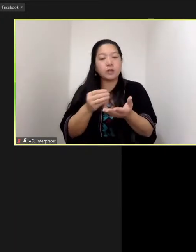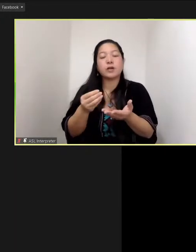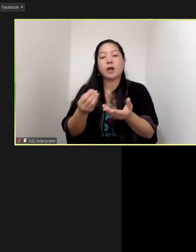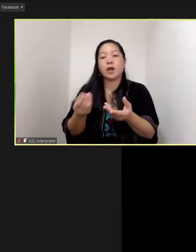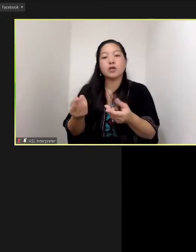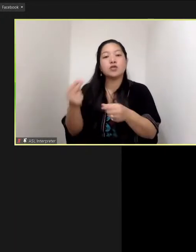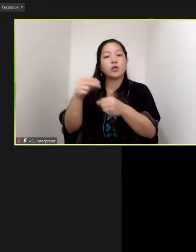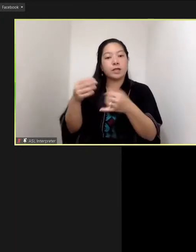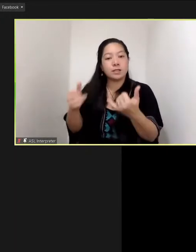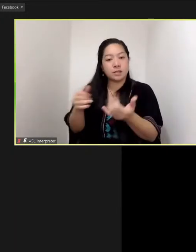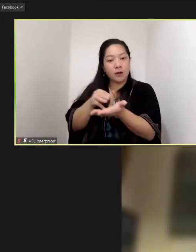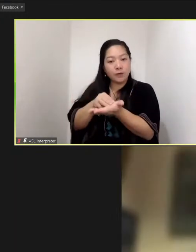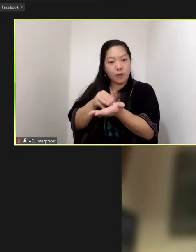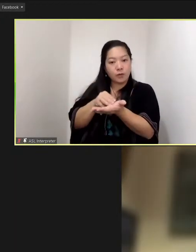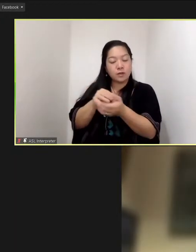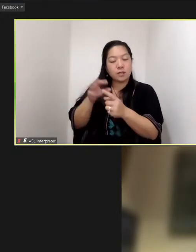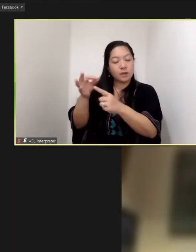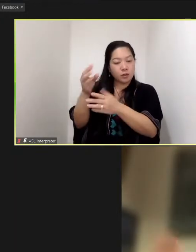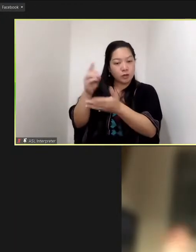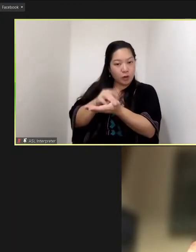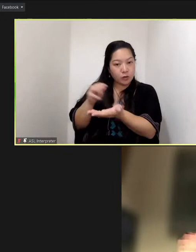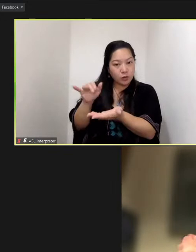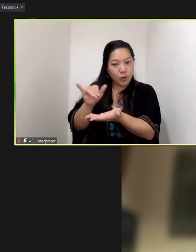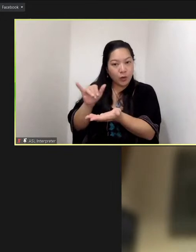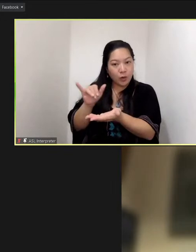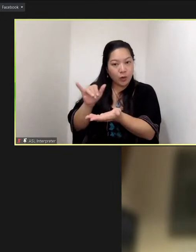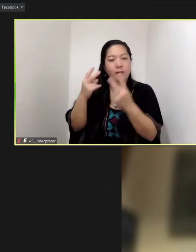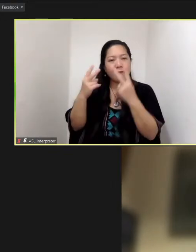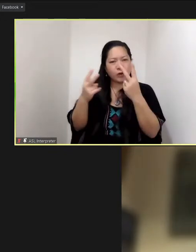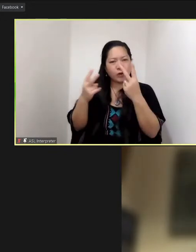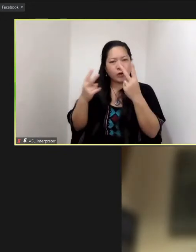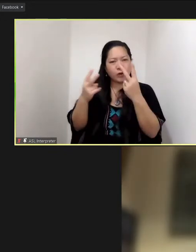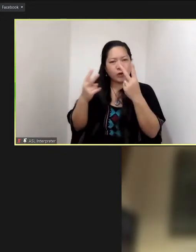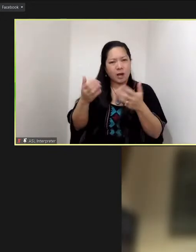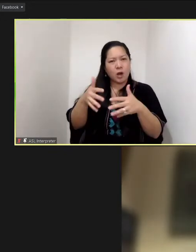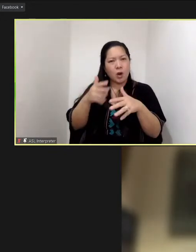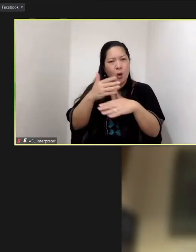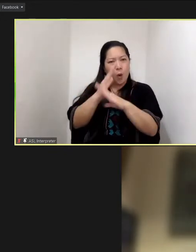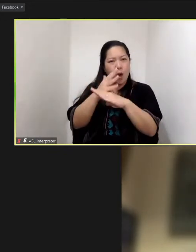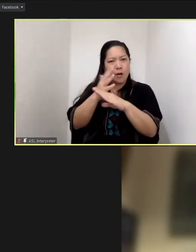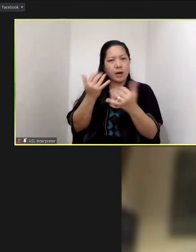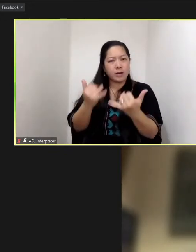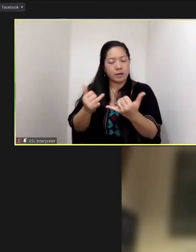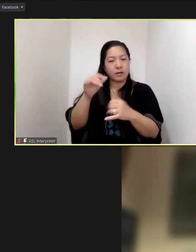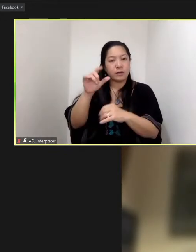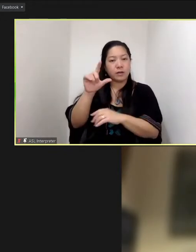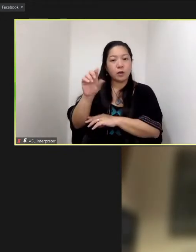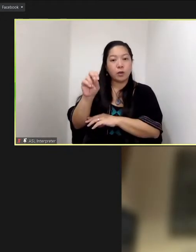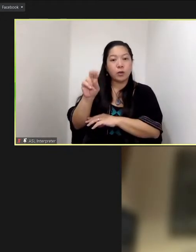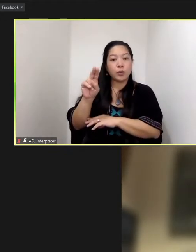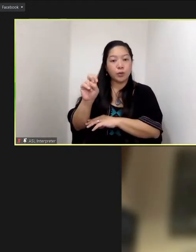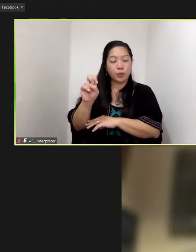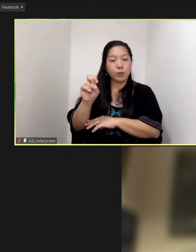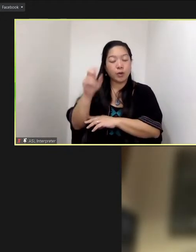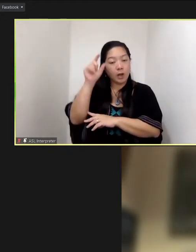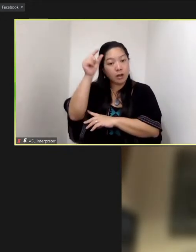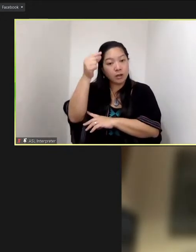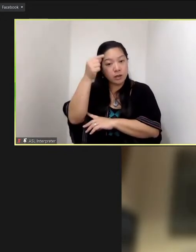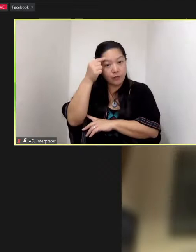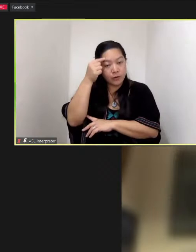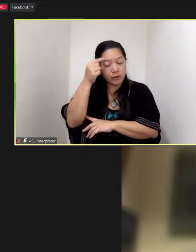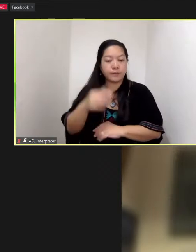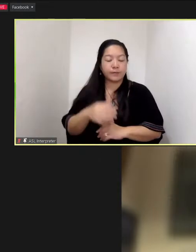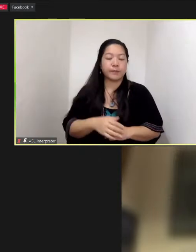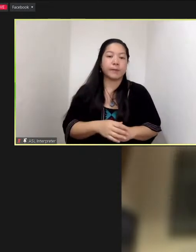of our panel in a short while. But in the meantime, I do want to give the floor now to Governor Lou Leon Guerrero for her remarks. Thank you